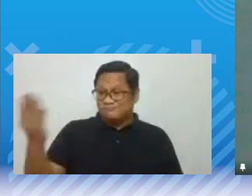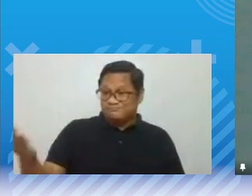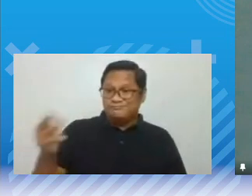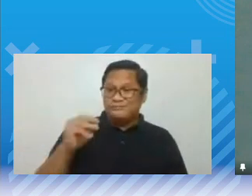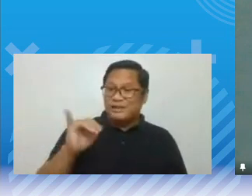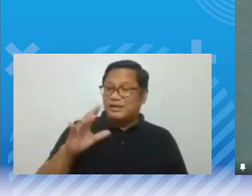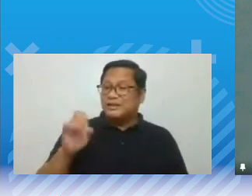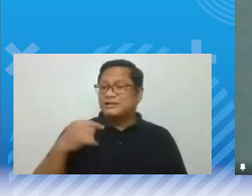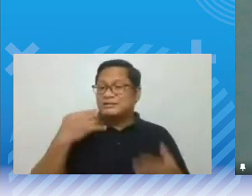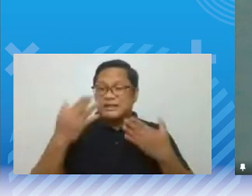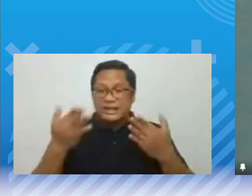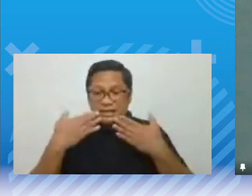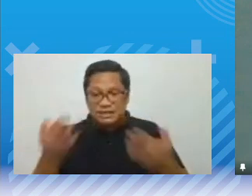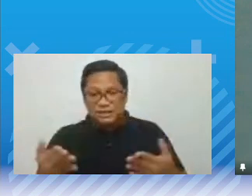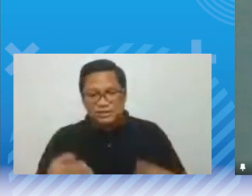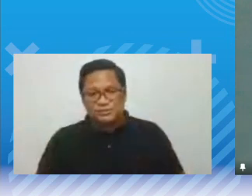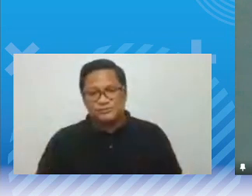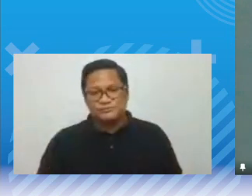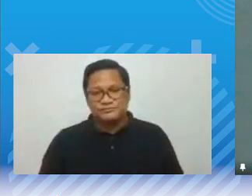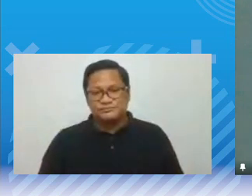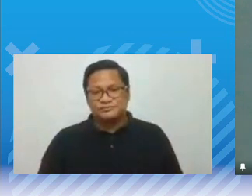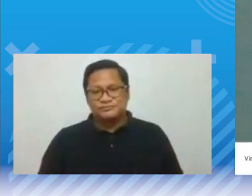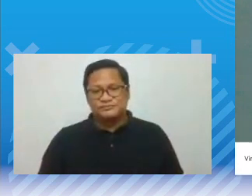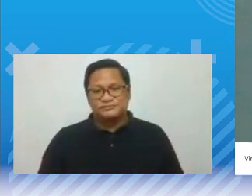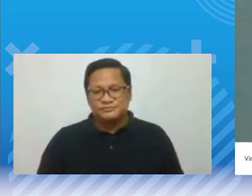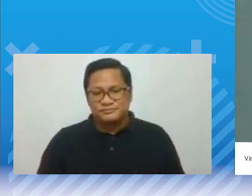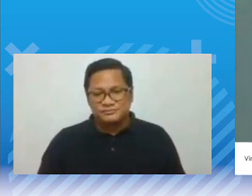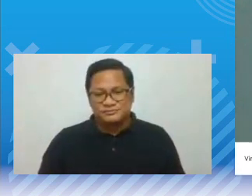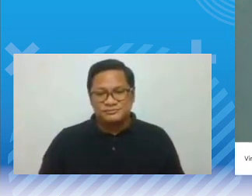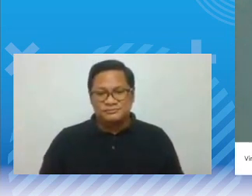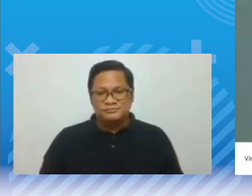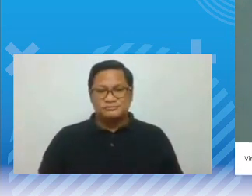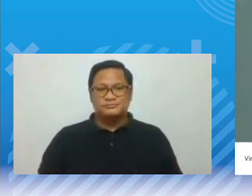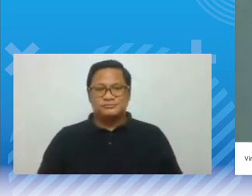everyone. And your moderator.